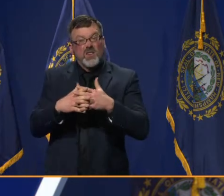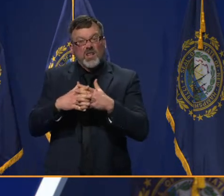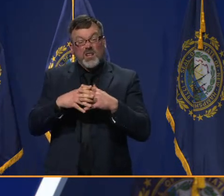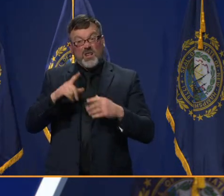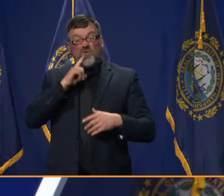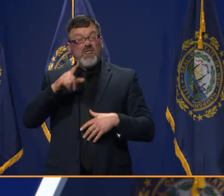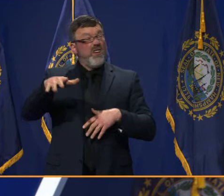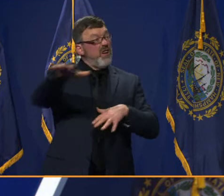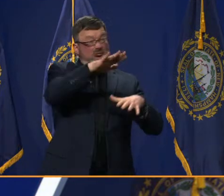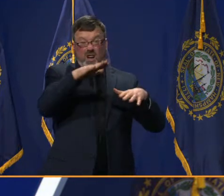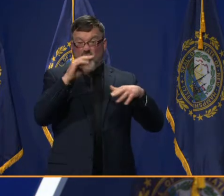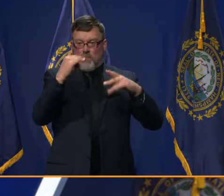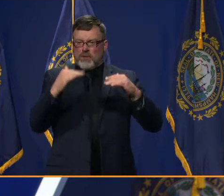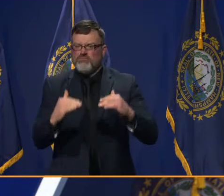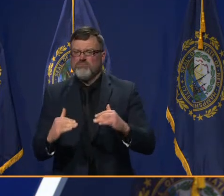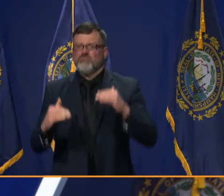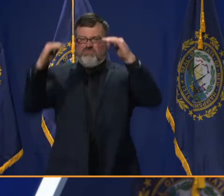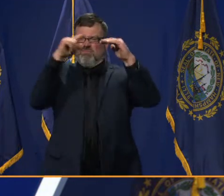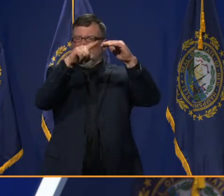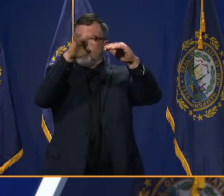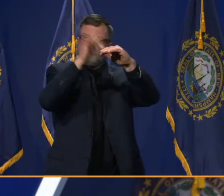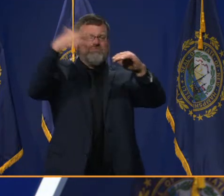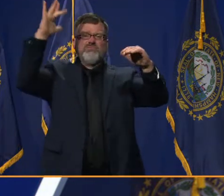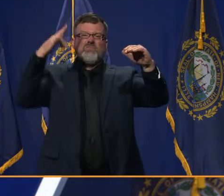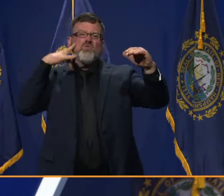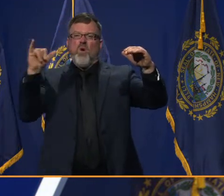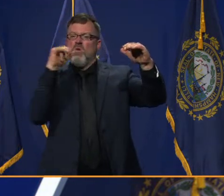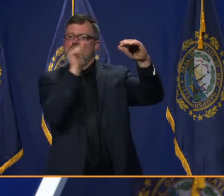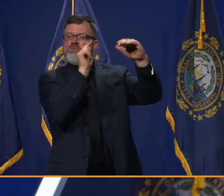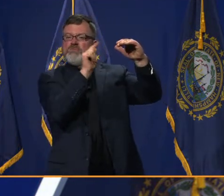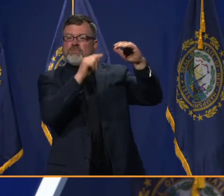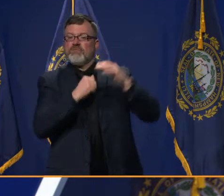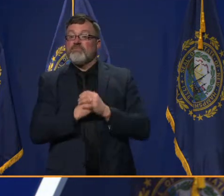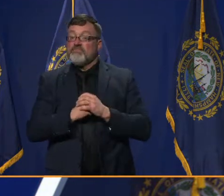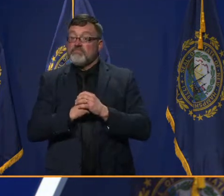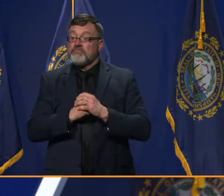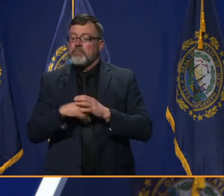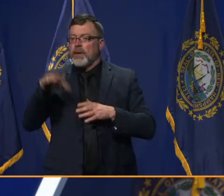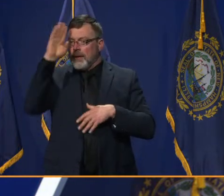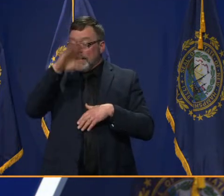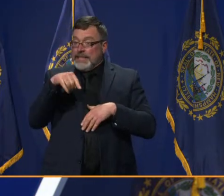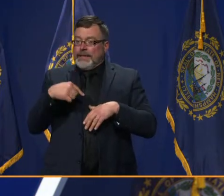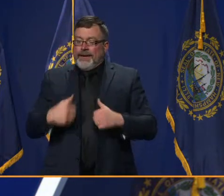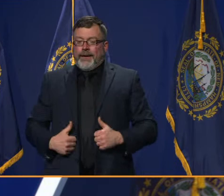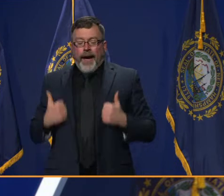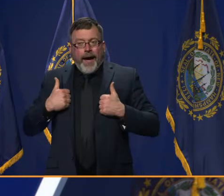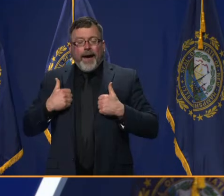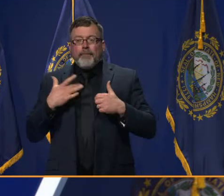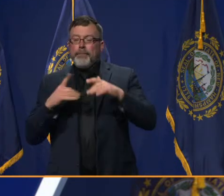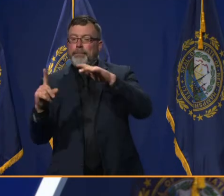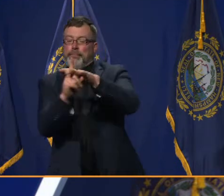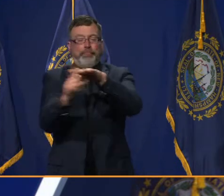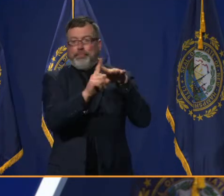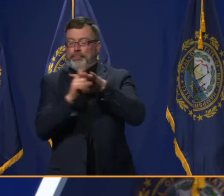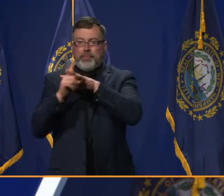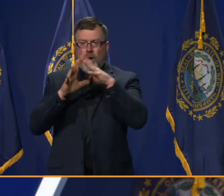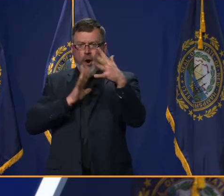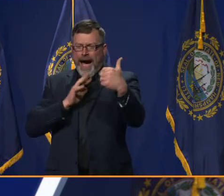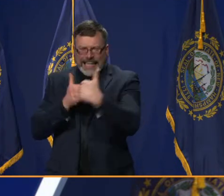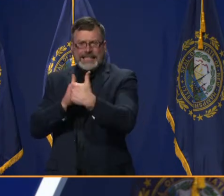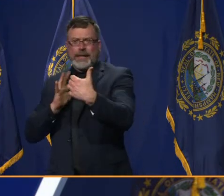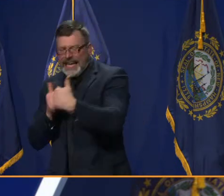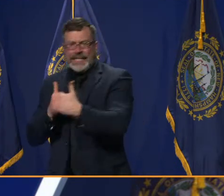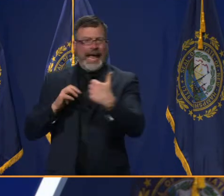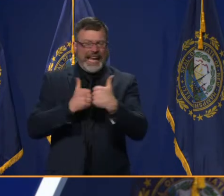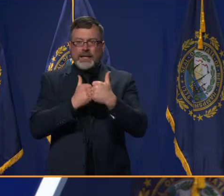standard. But as we know, life has a way of always challenging us in unexpected ways. 2020 was a very tough